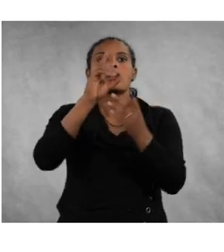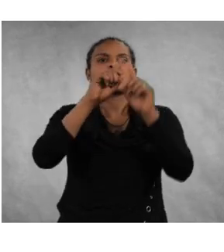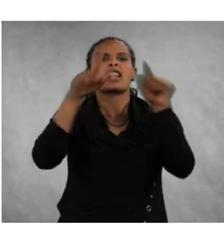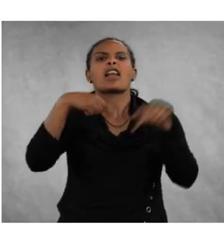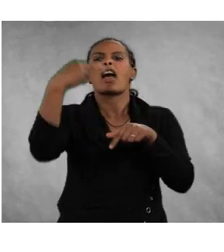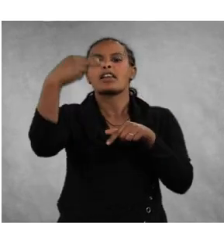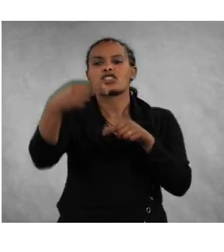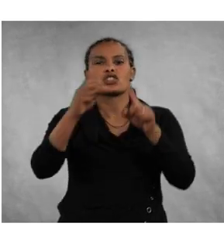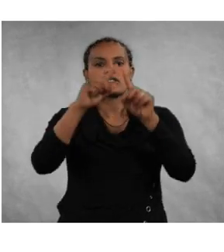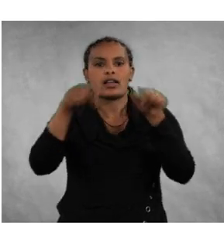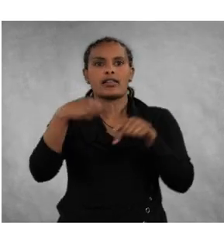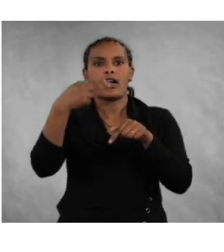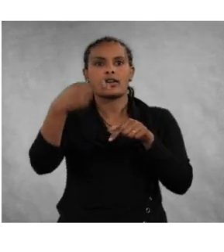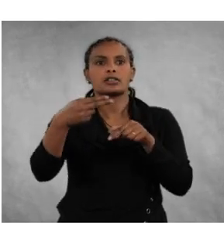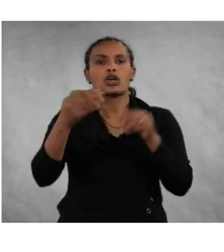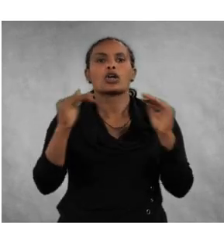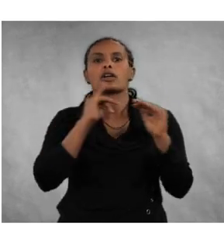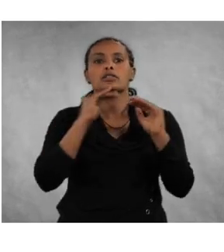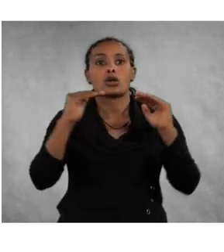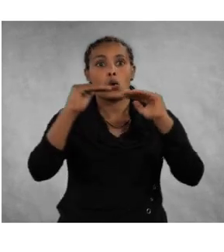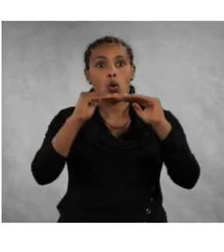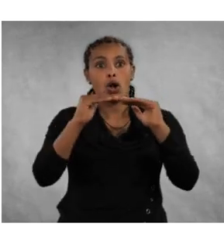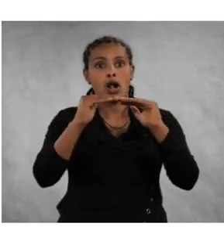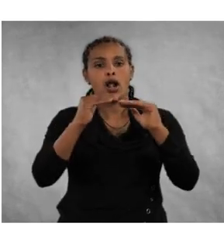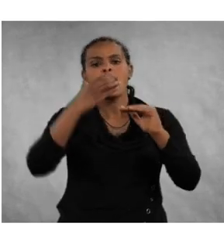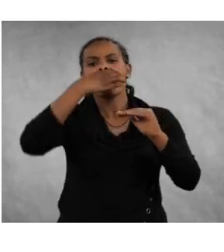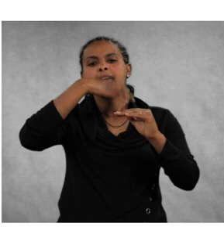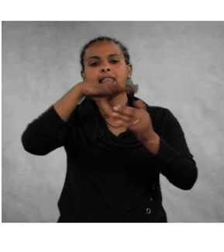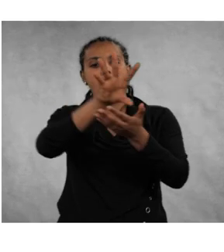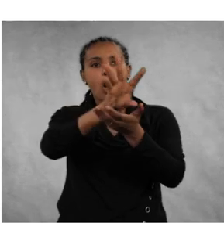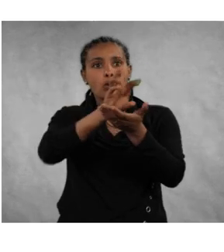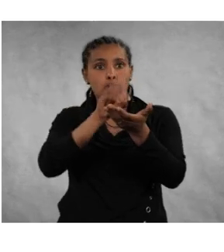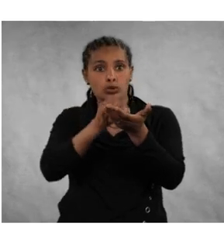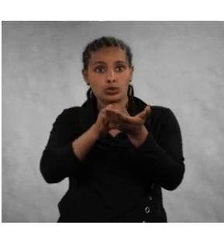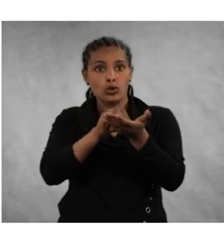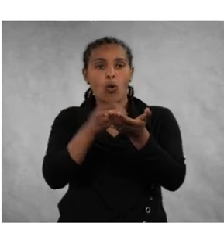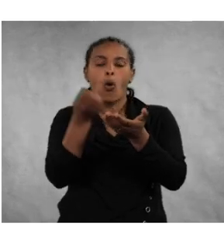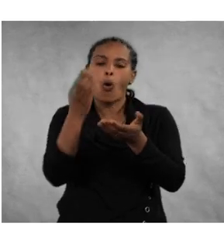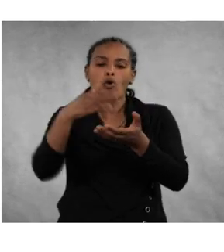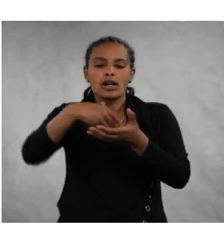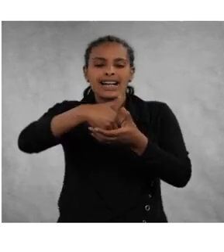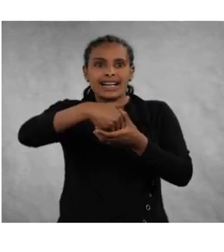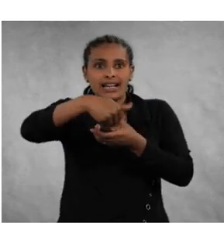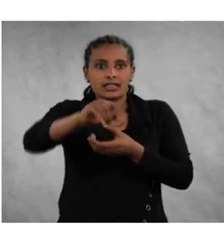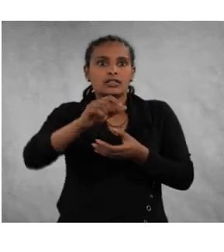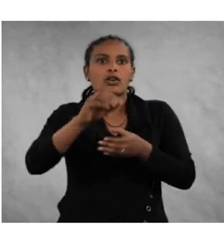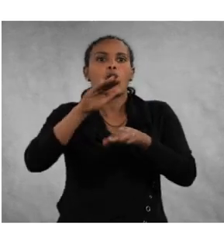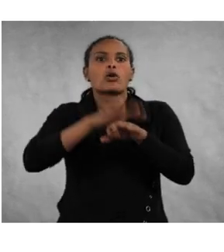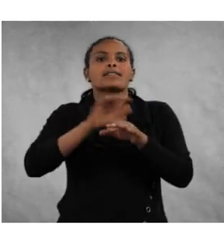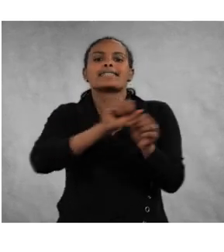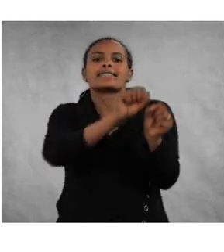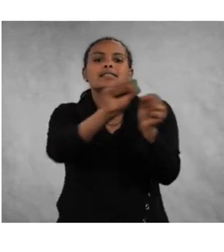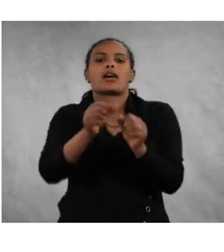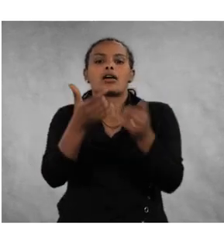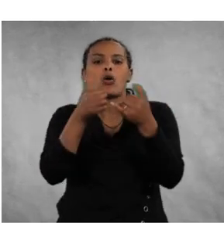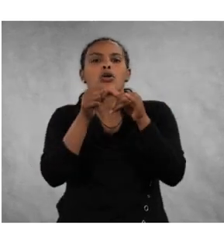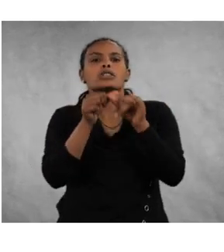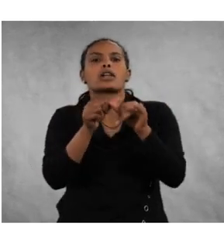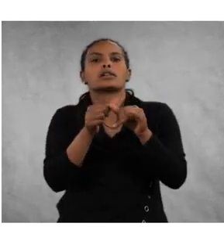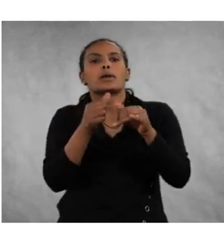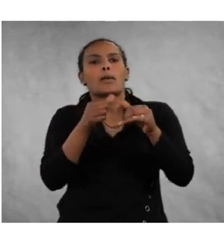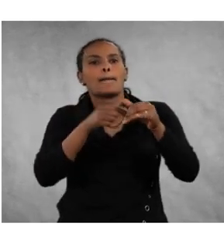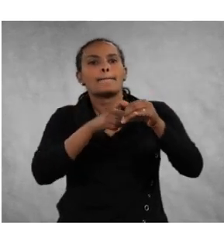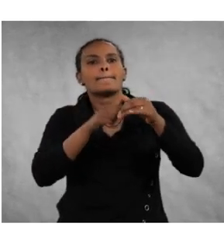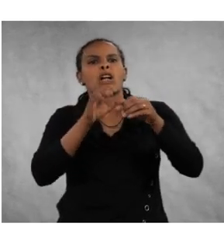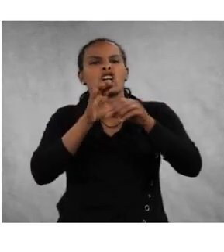H equal heat absorbed or released by the system at constant pressure,